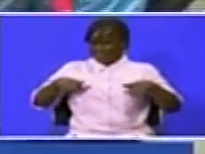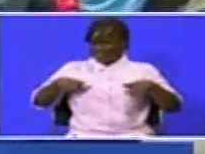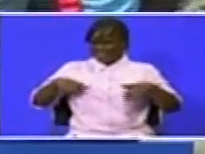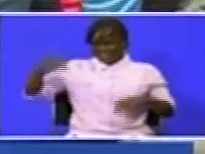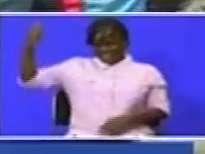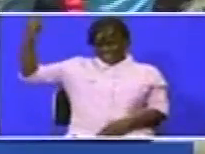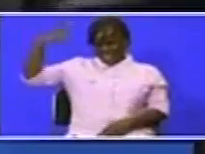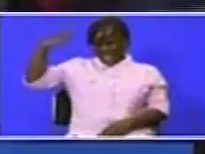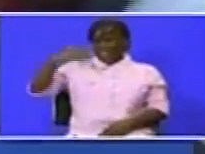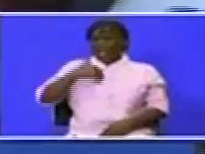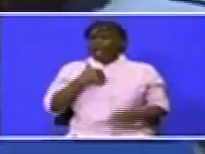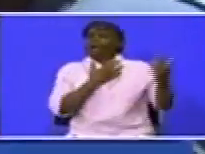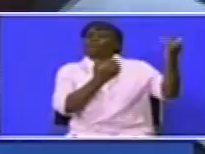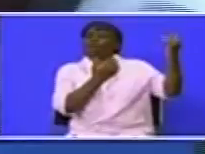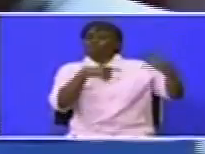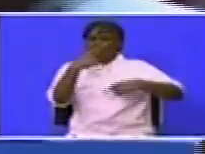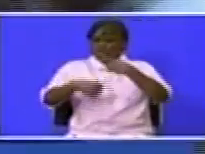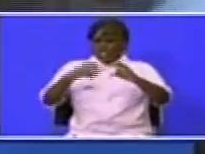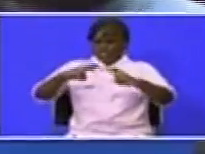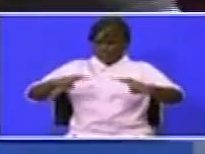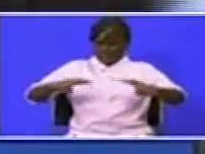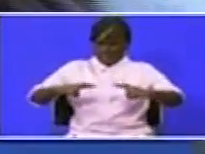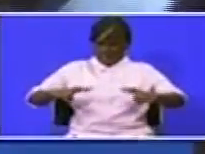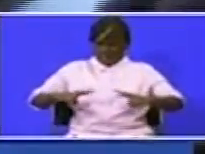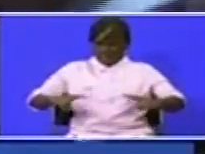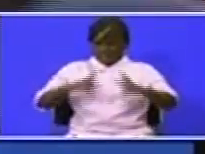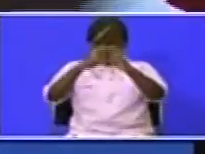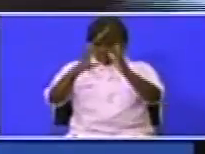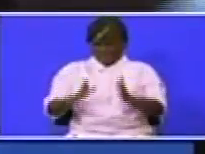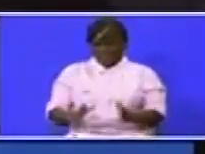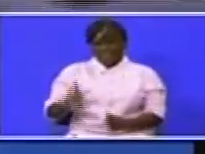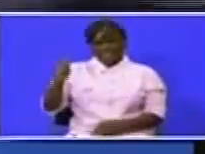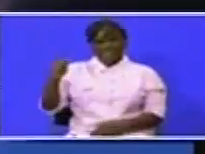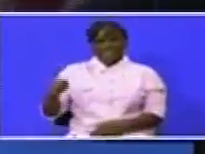light of hope in the continuing mission. Sharon Momanyi, KTN News.